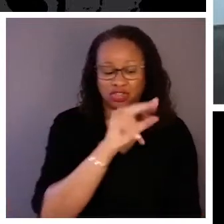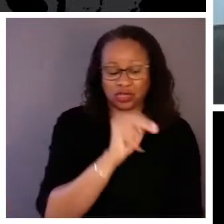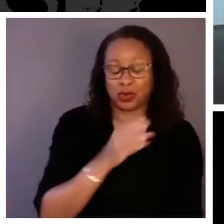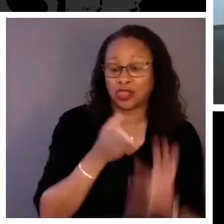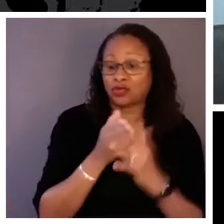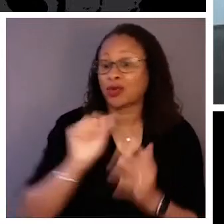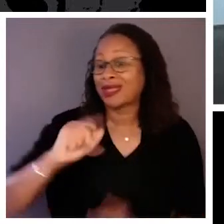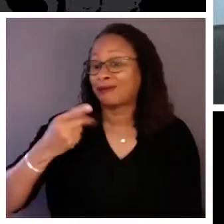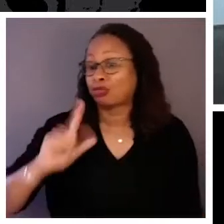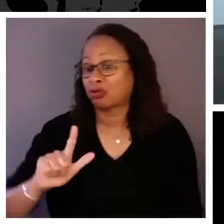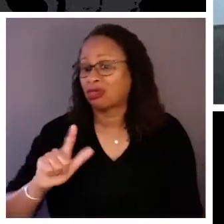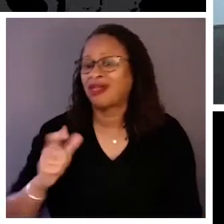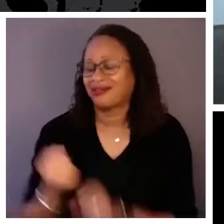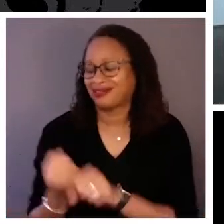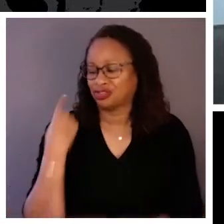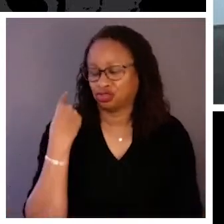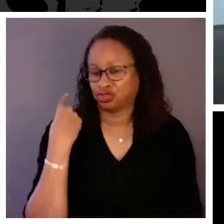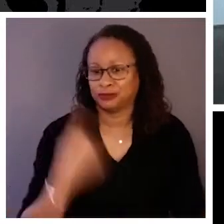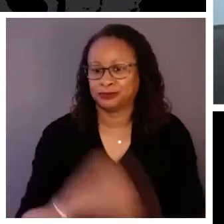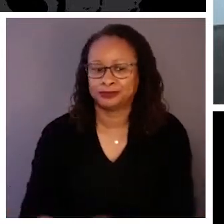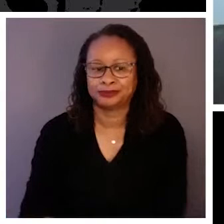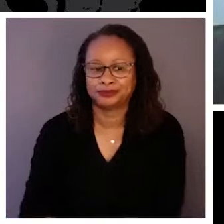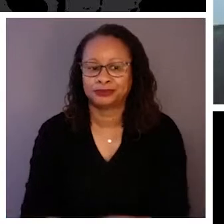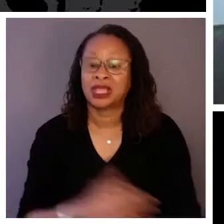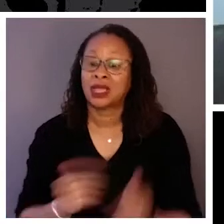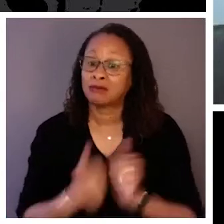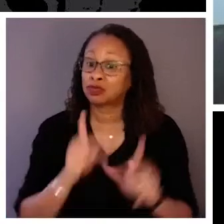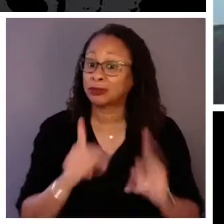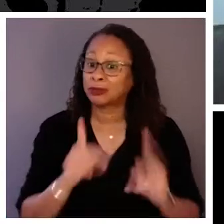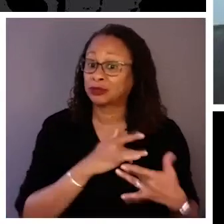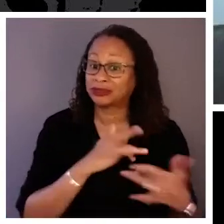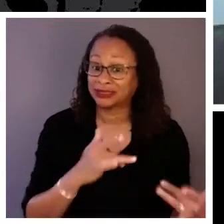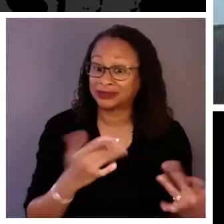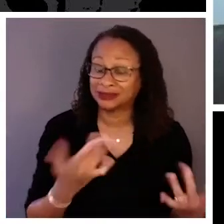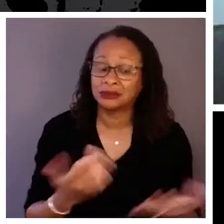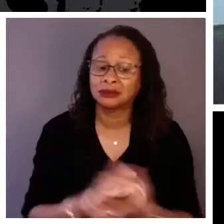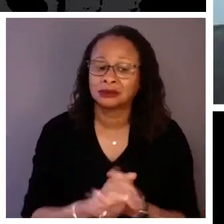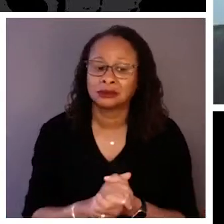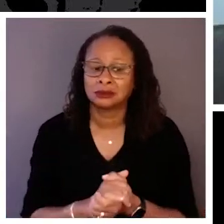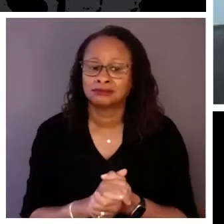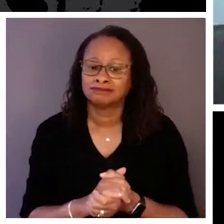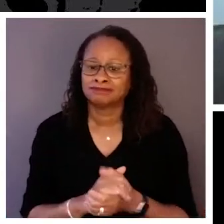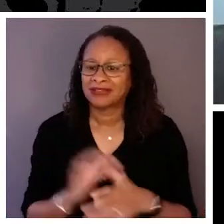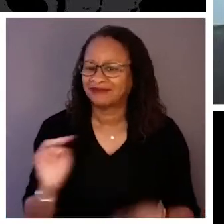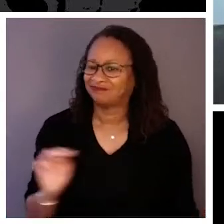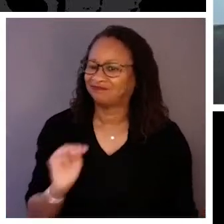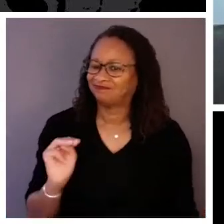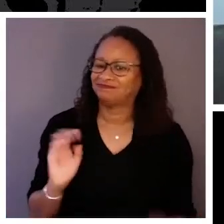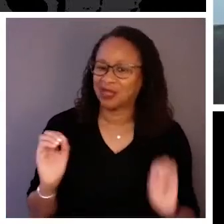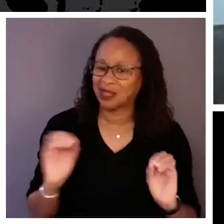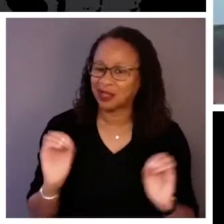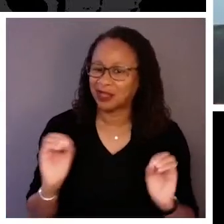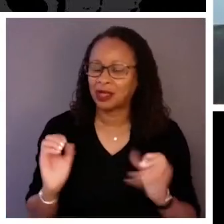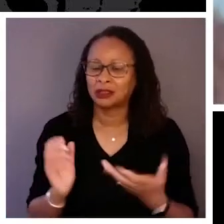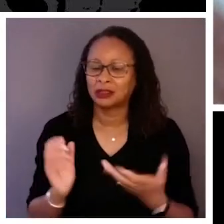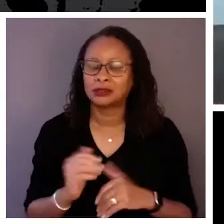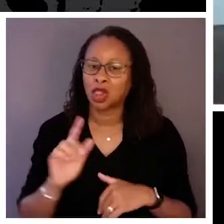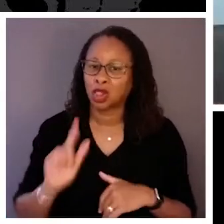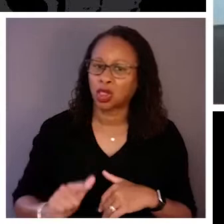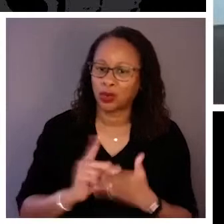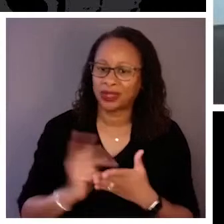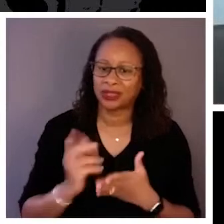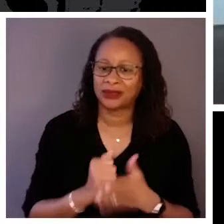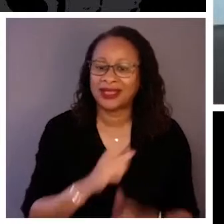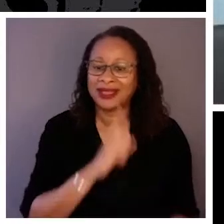of last year. Most people who are of modest income, and we're talking about single people